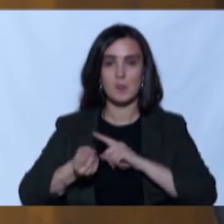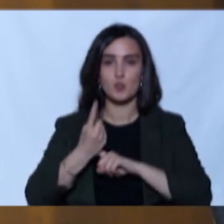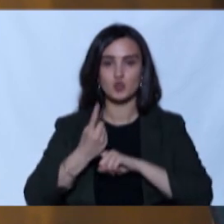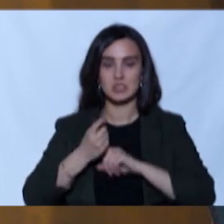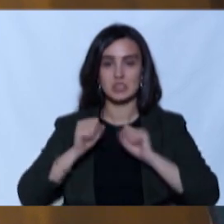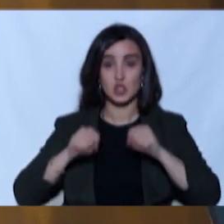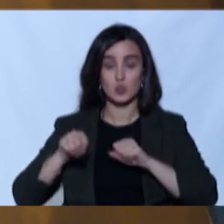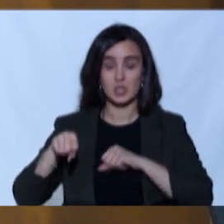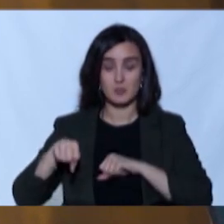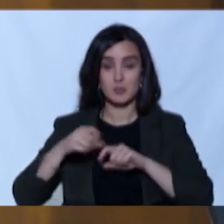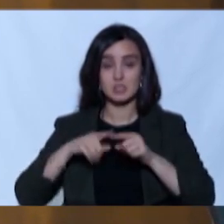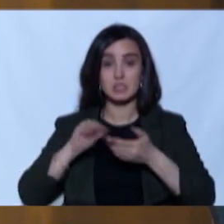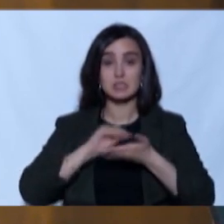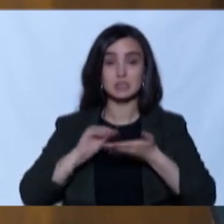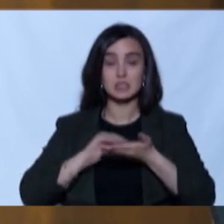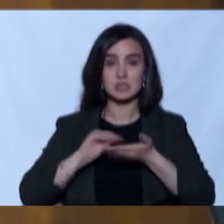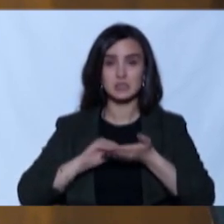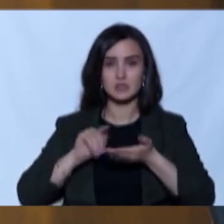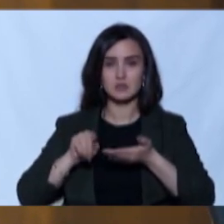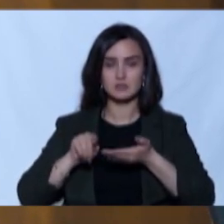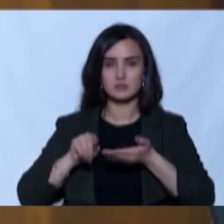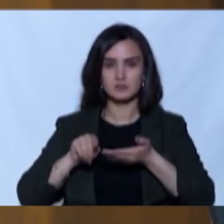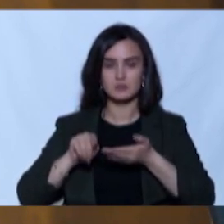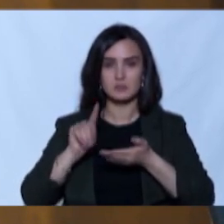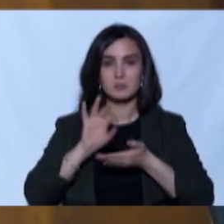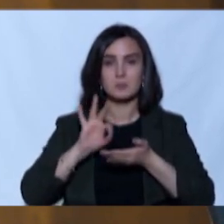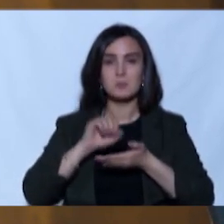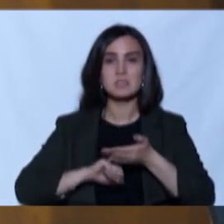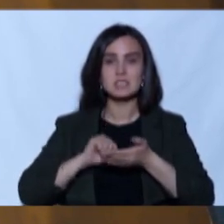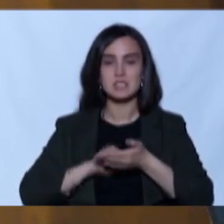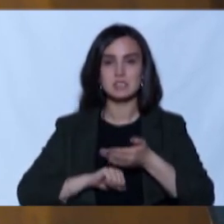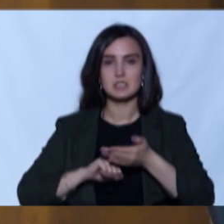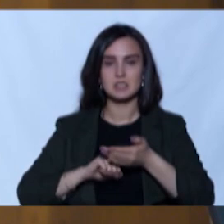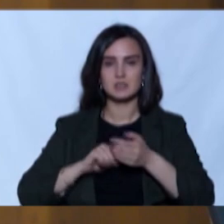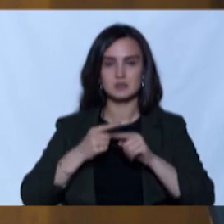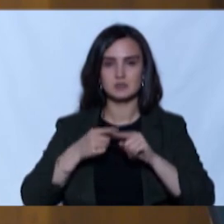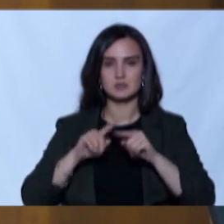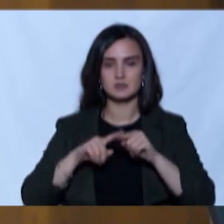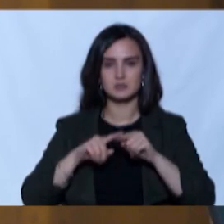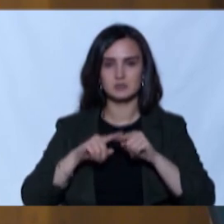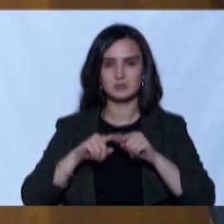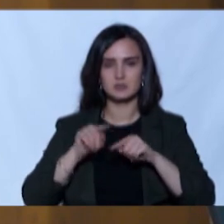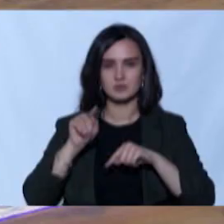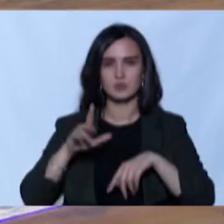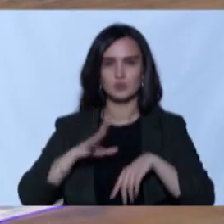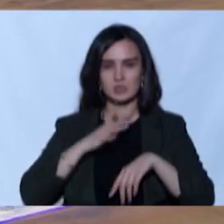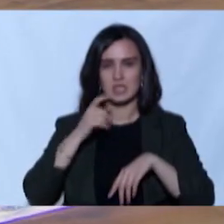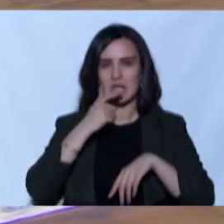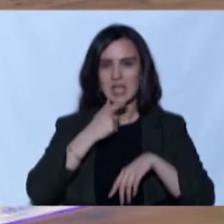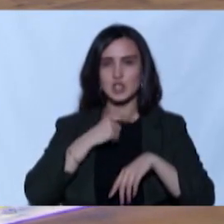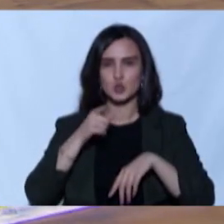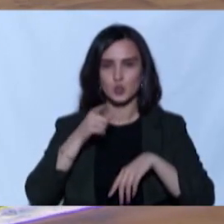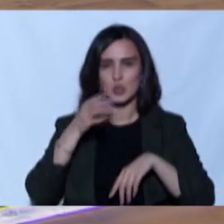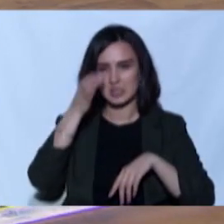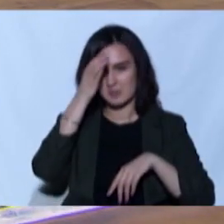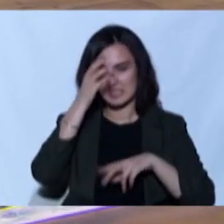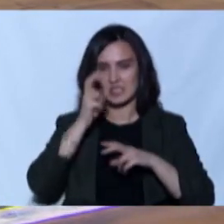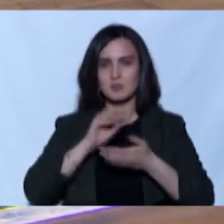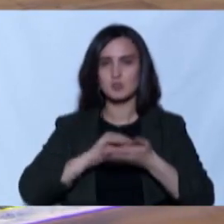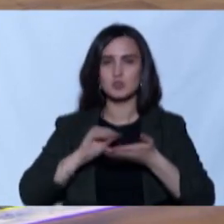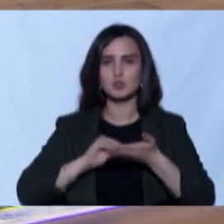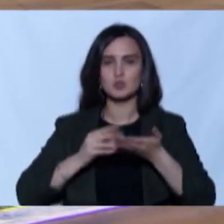time, writing about the triumph of reason. H.G. Wells, he has a classic science fiction book, The